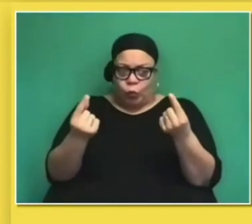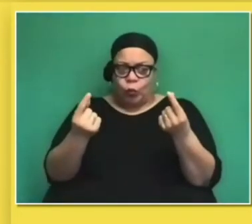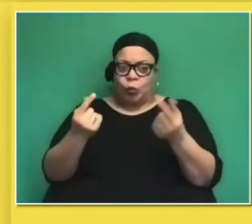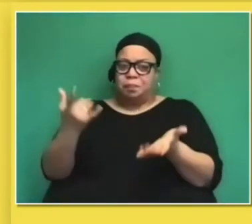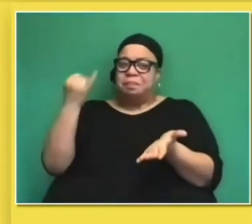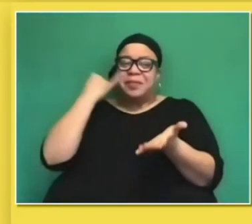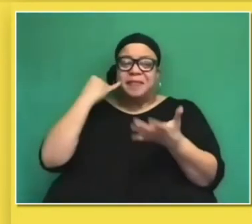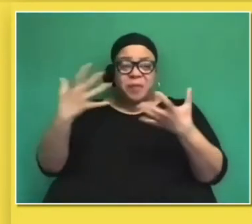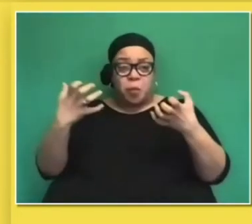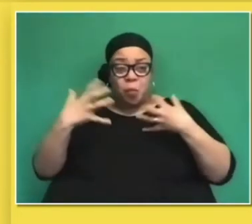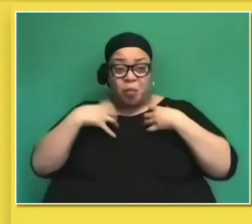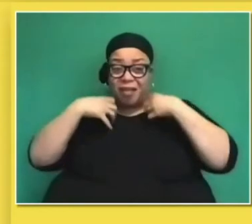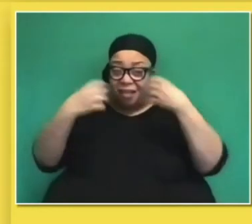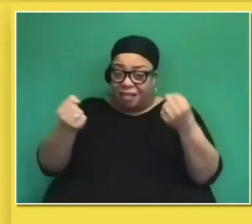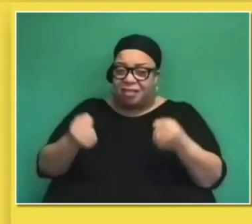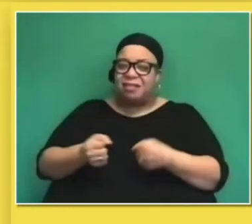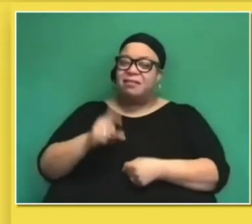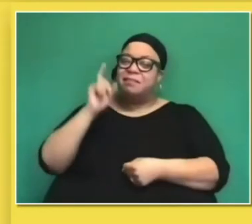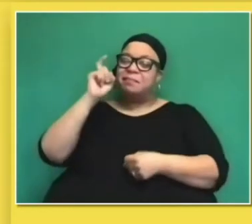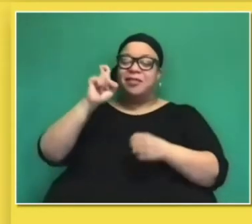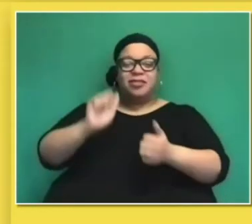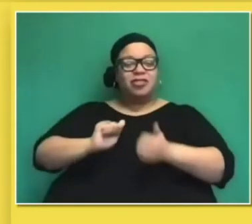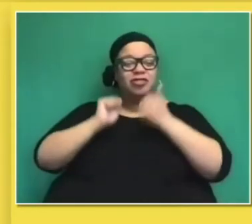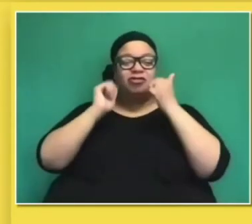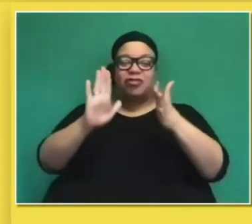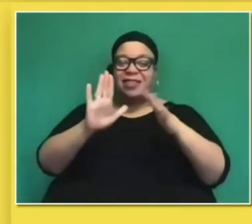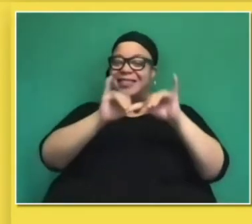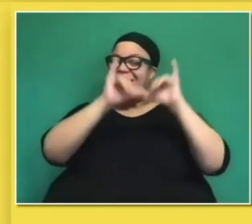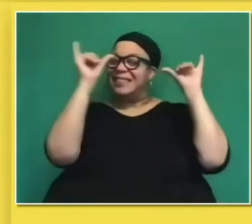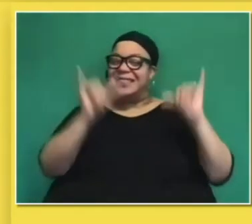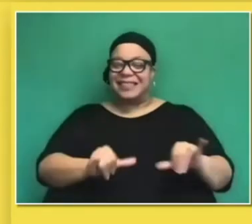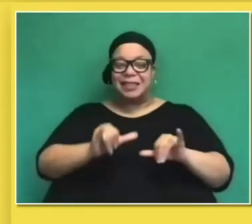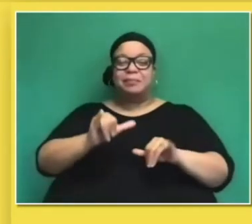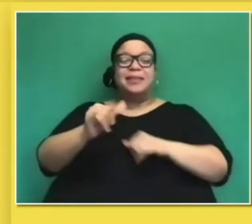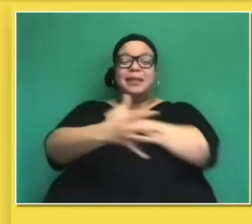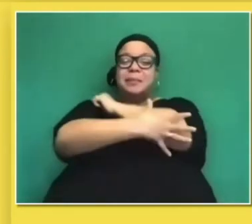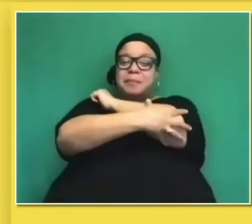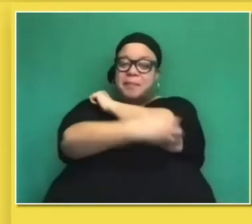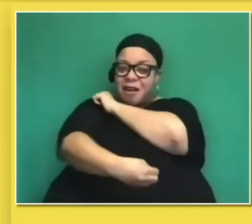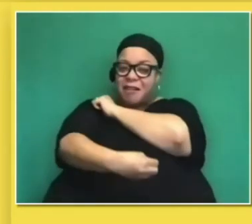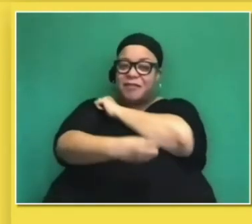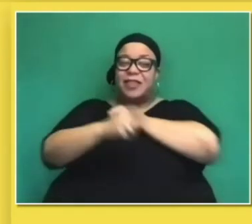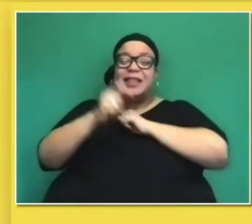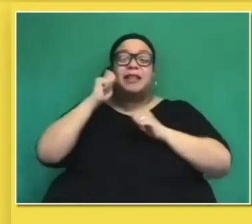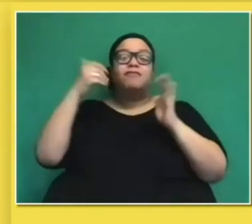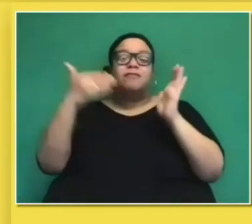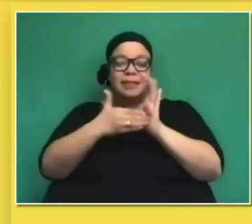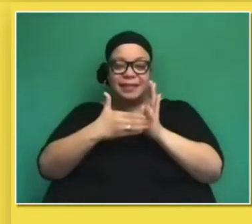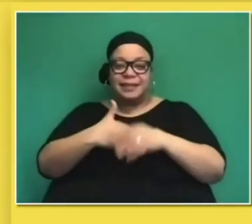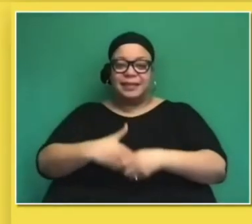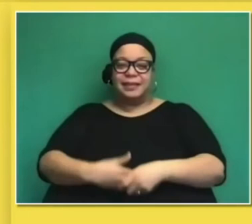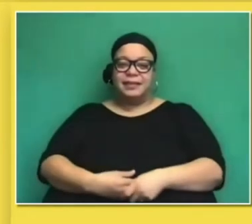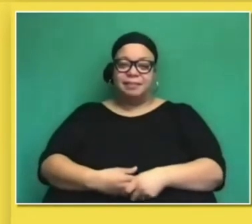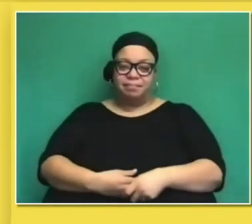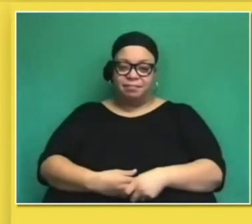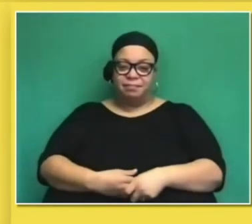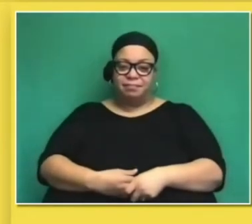poverty, racism, ecological devastation, the war economy. Now, some are saying, well,